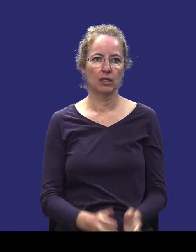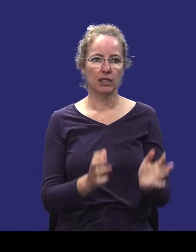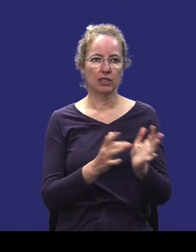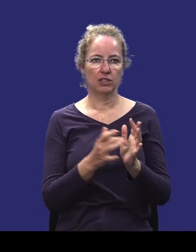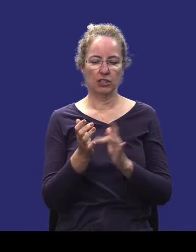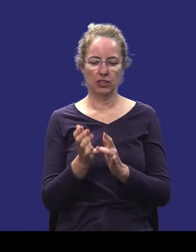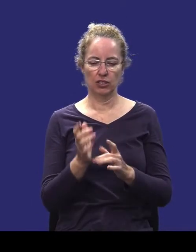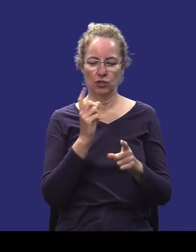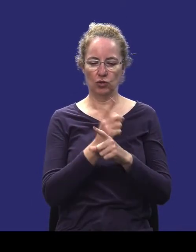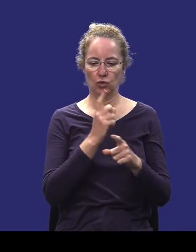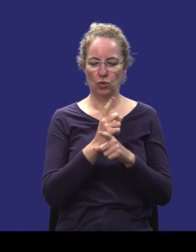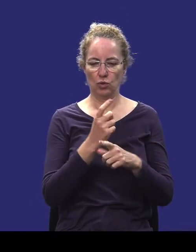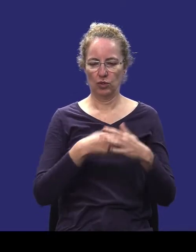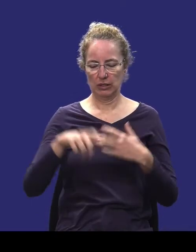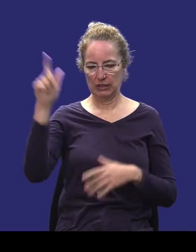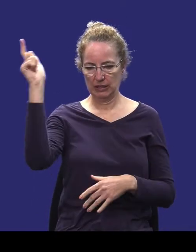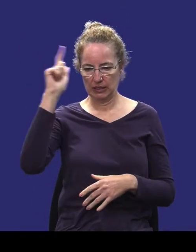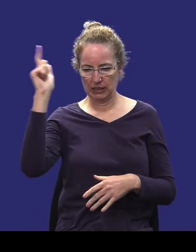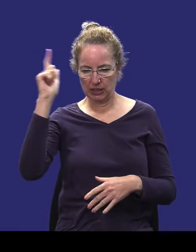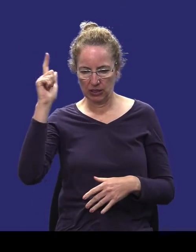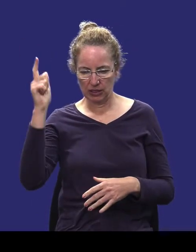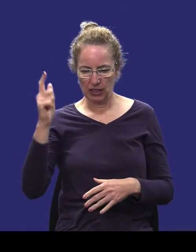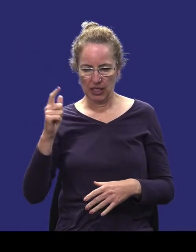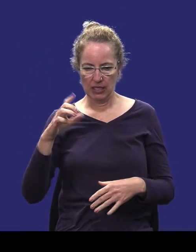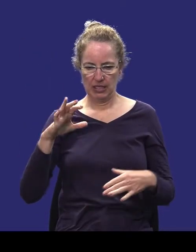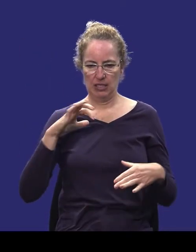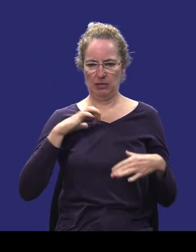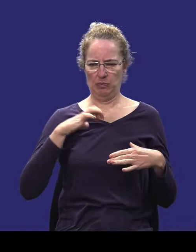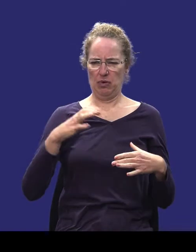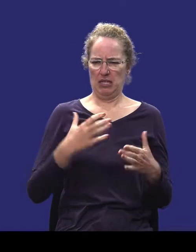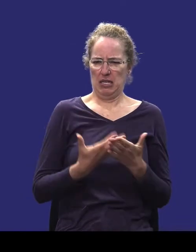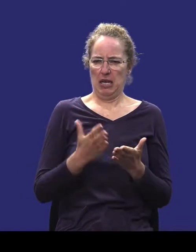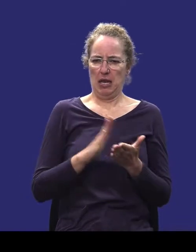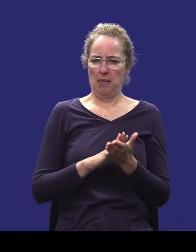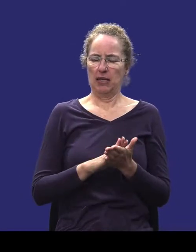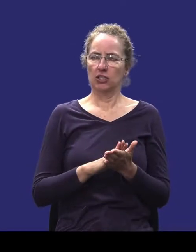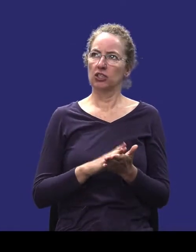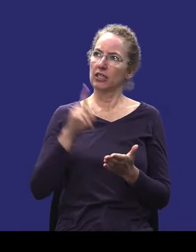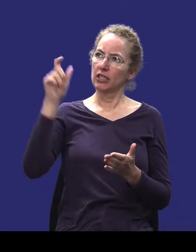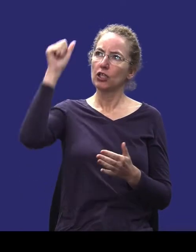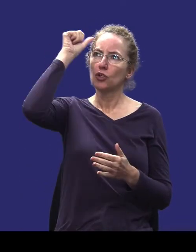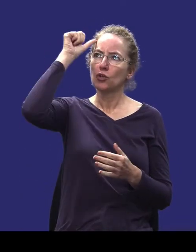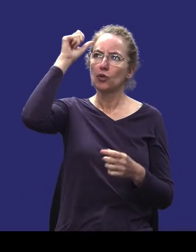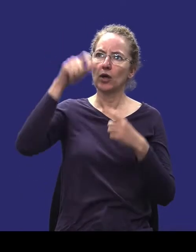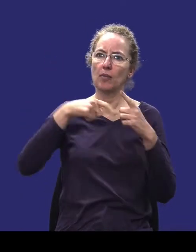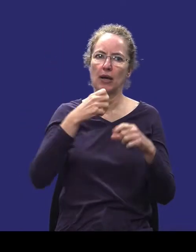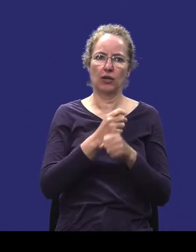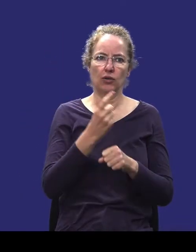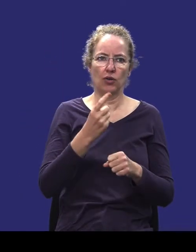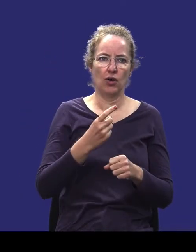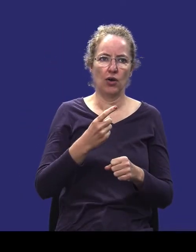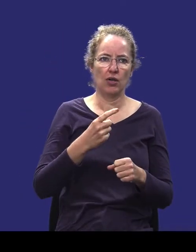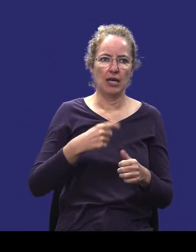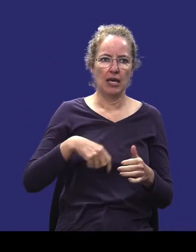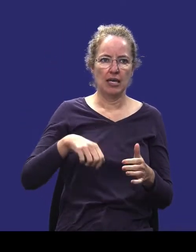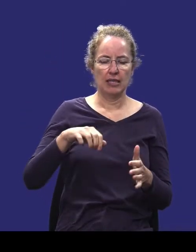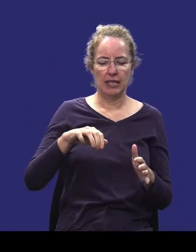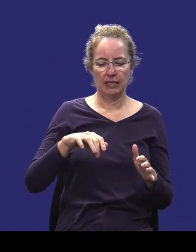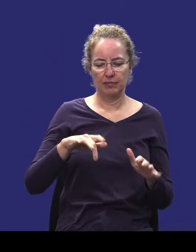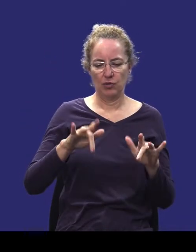Jesus talked to the teachers. They were surprised how much he knew about God. They didn't know Jesus was the Son of